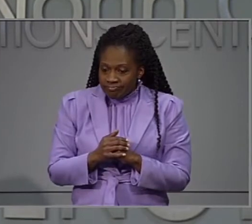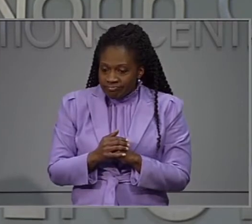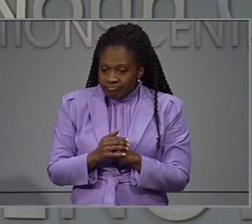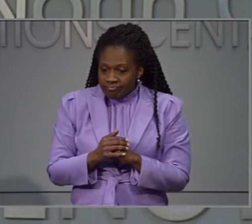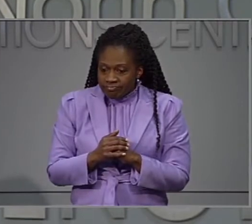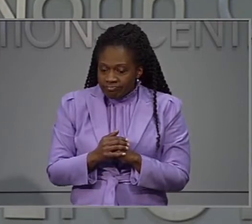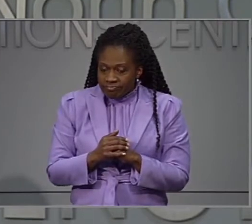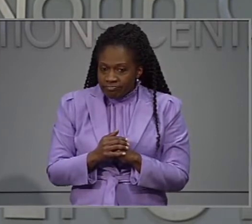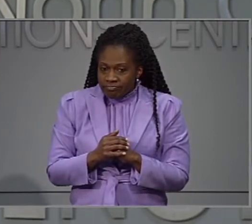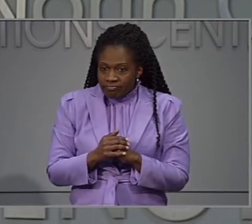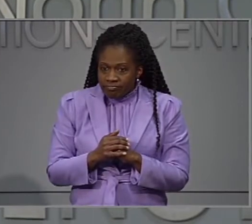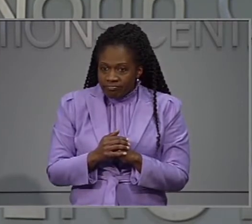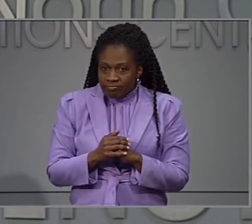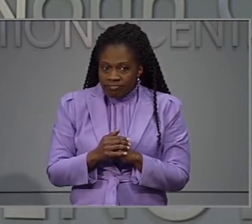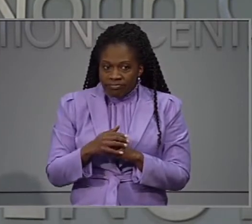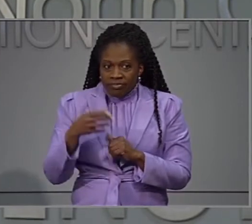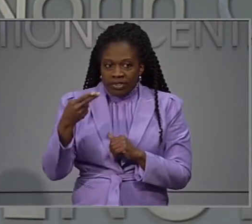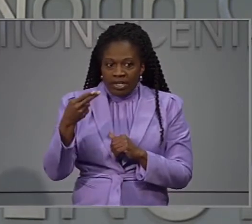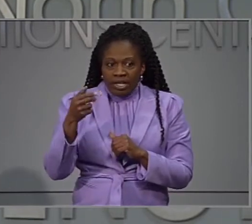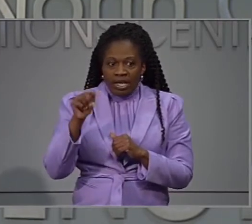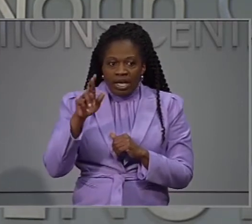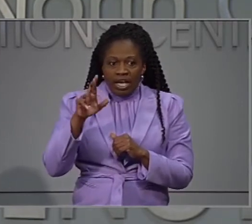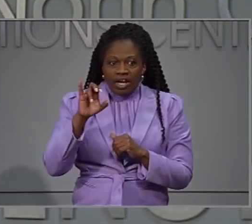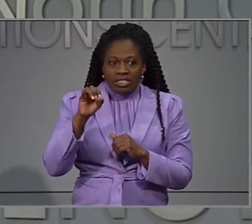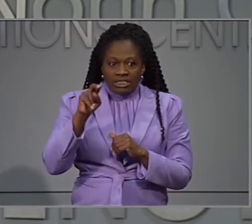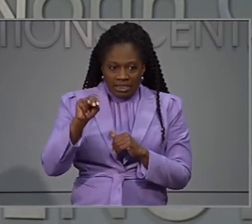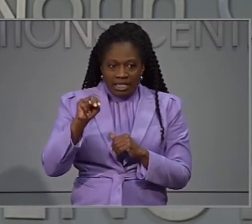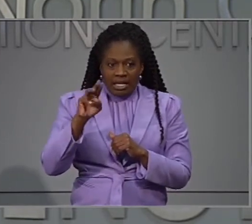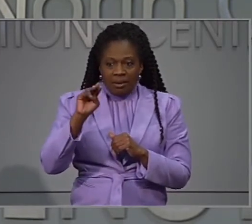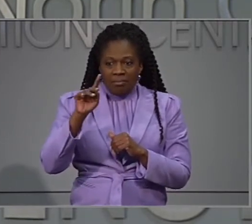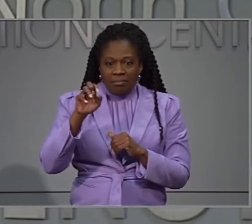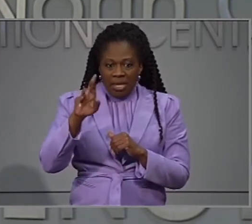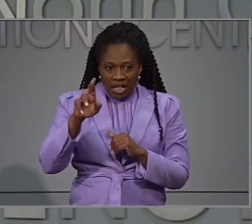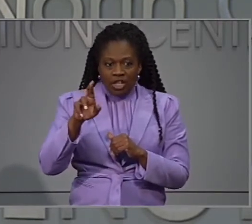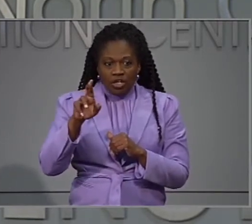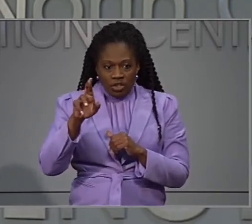Next question is from Harrison Miller with Business North Carolina.